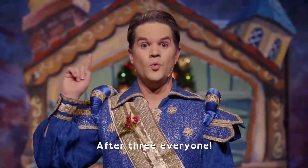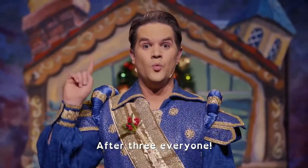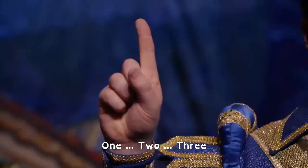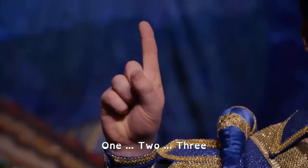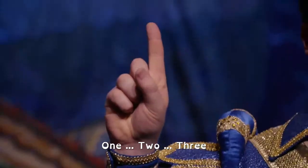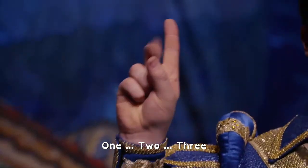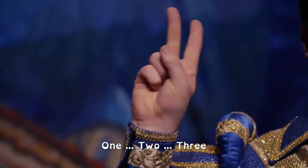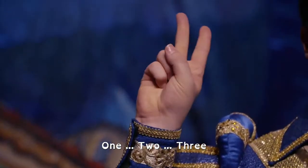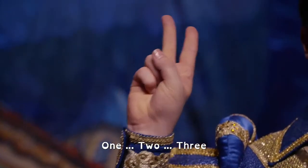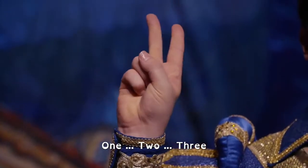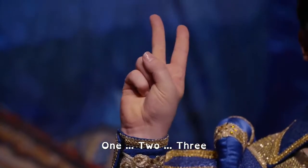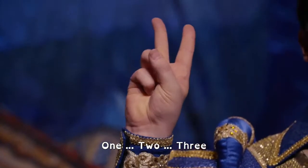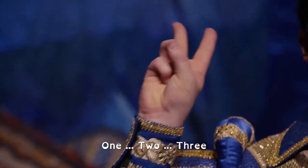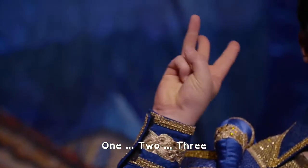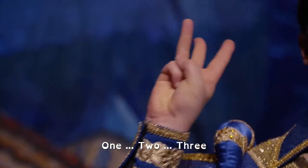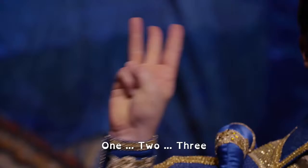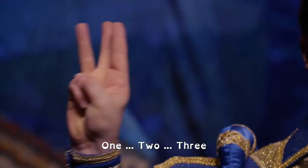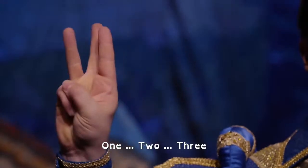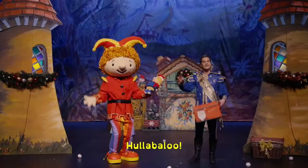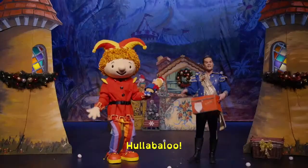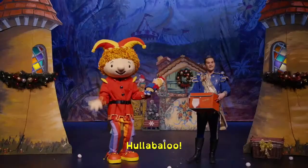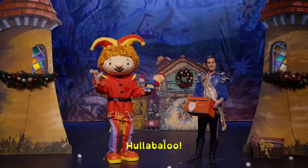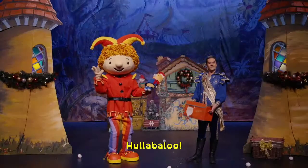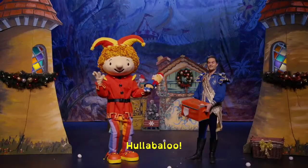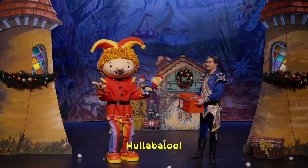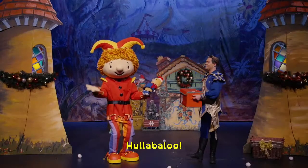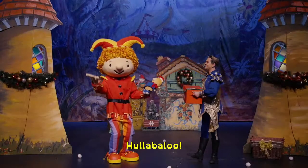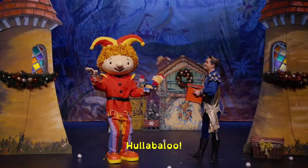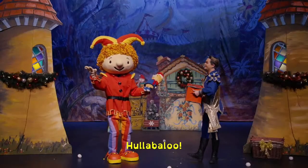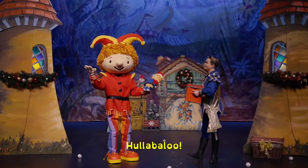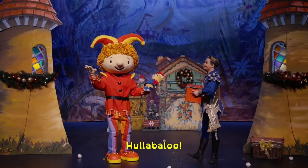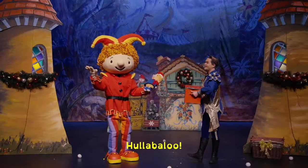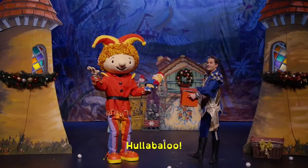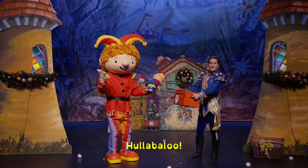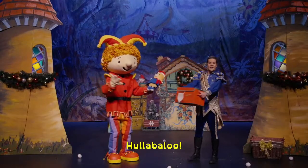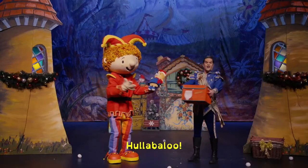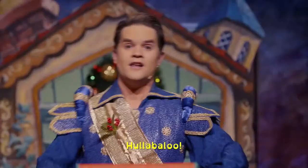everyone. One, two, three. Hullabaloo!